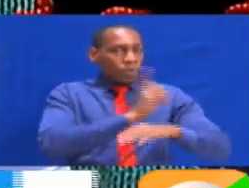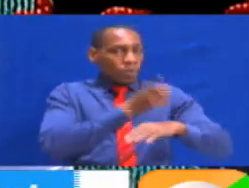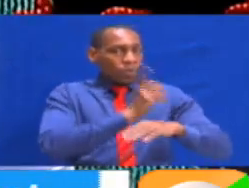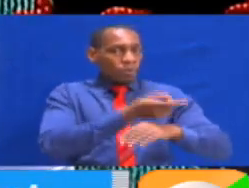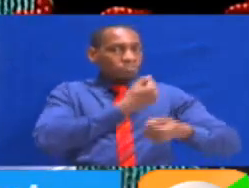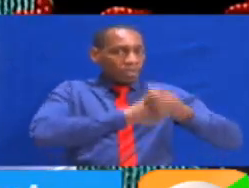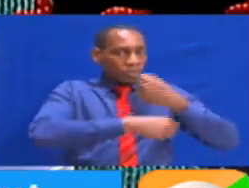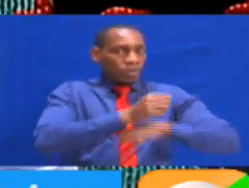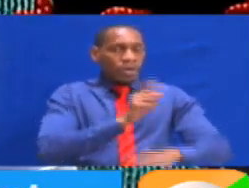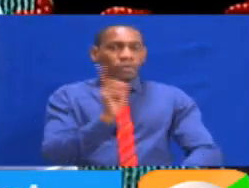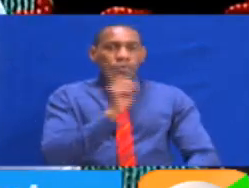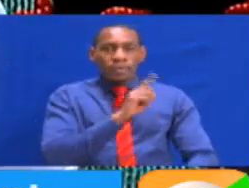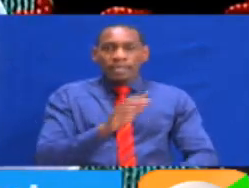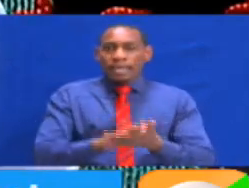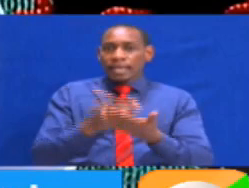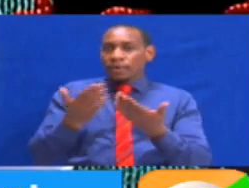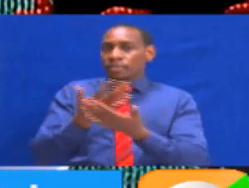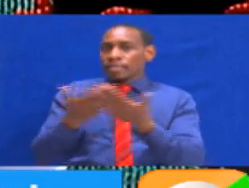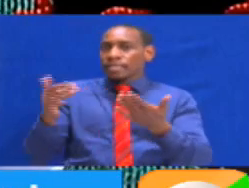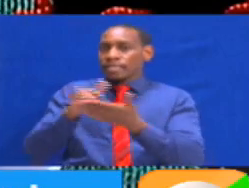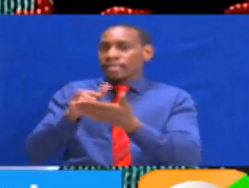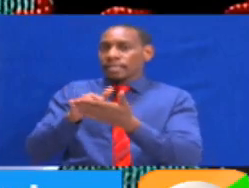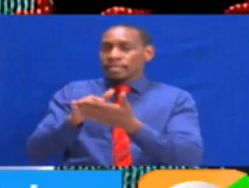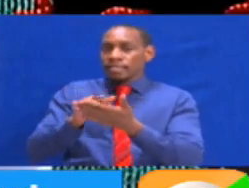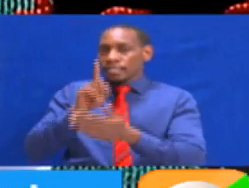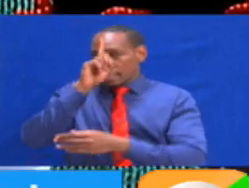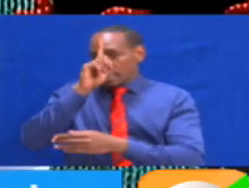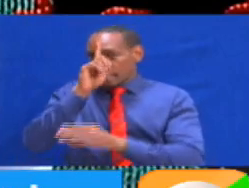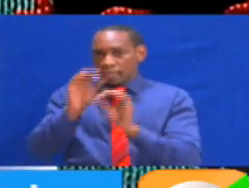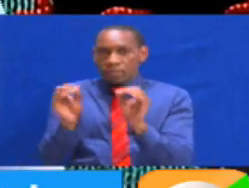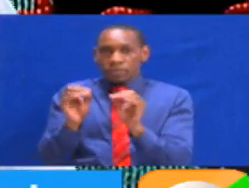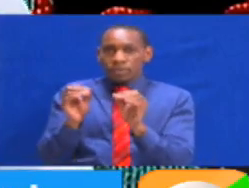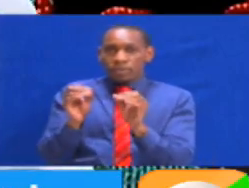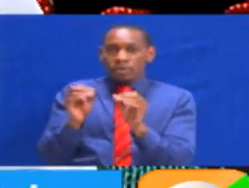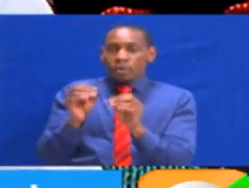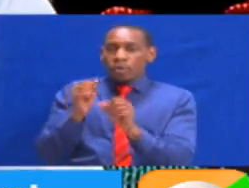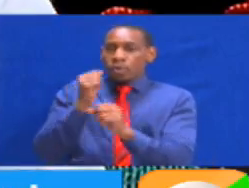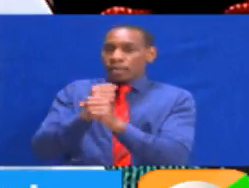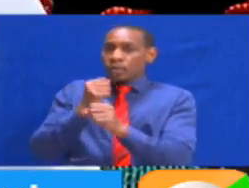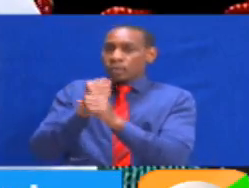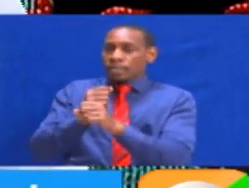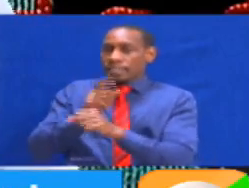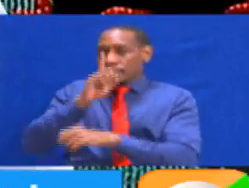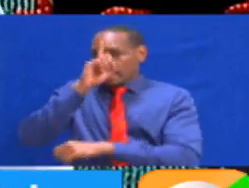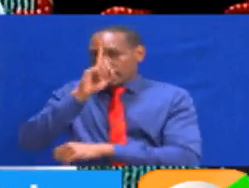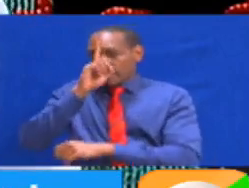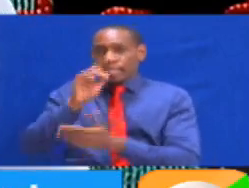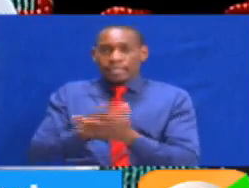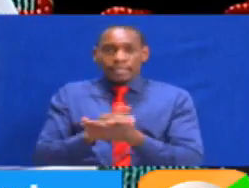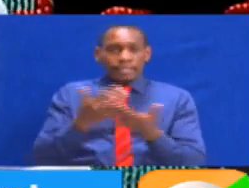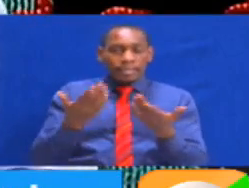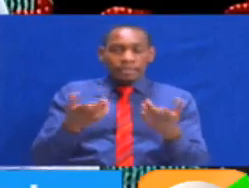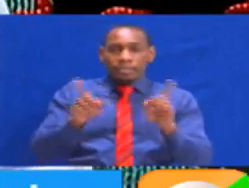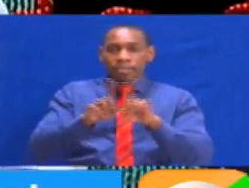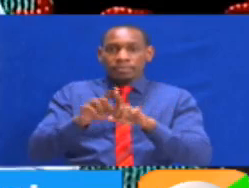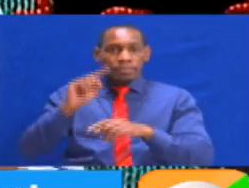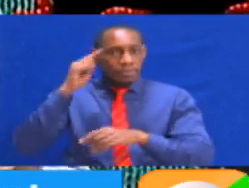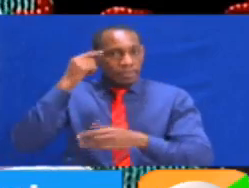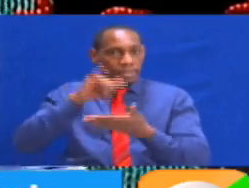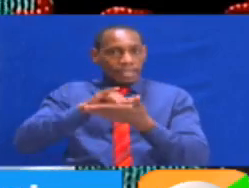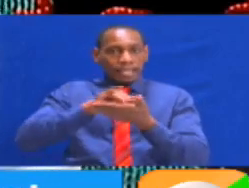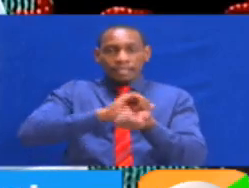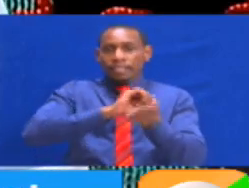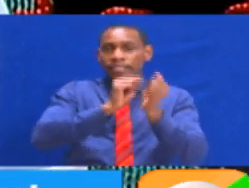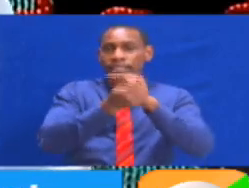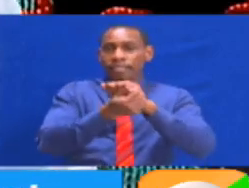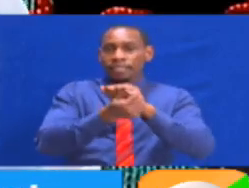tough. On things they're not supposed to be tough on, they're being very, very hard. I mean, at some point, I thought we were going to change the motto on